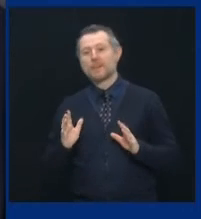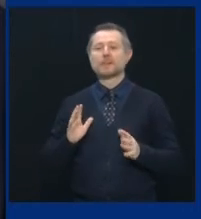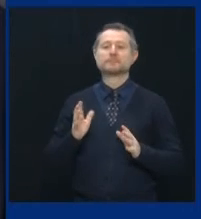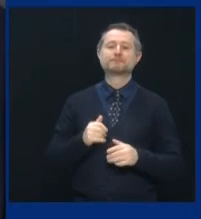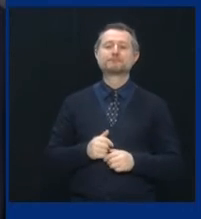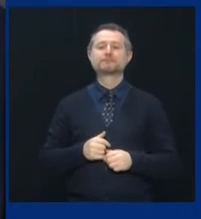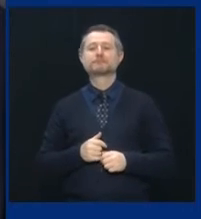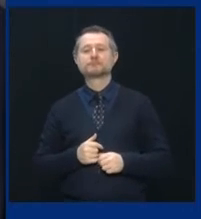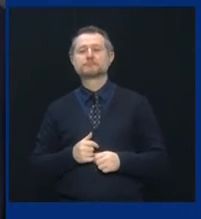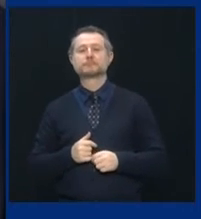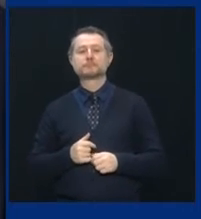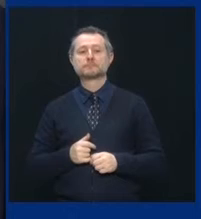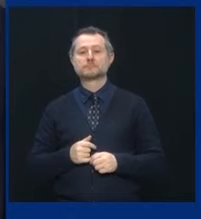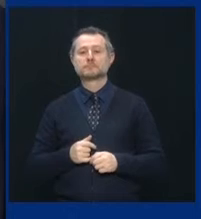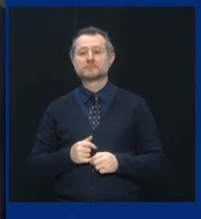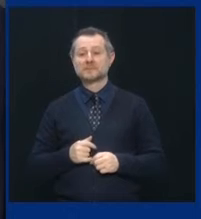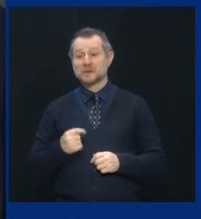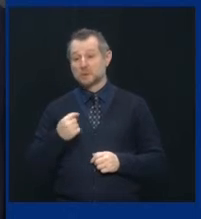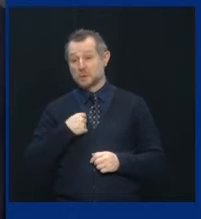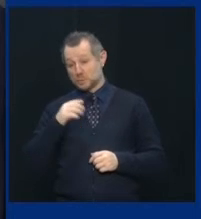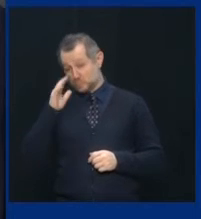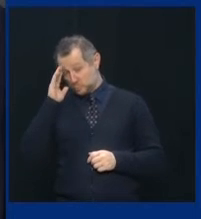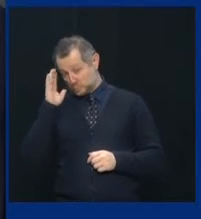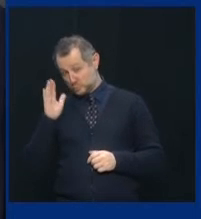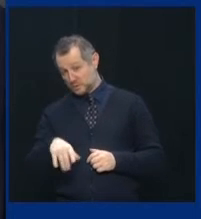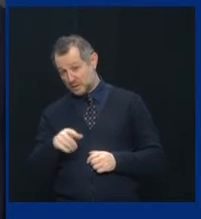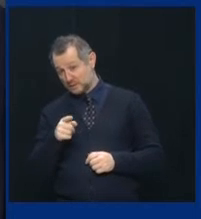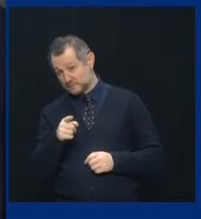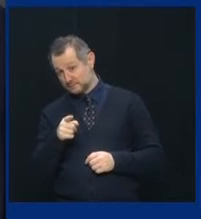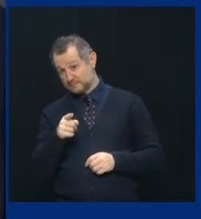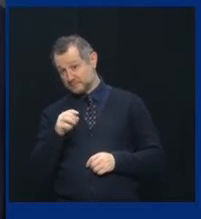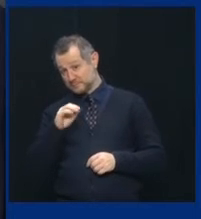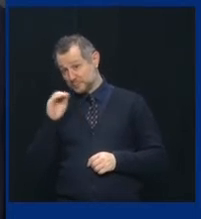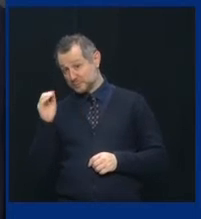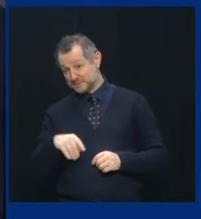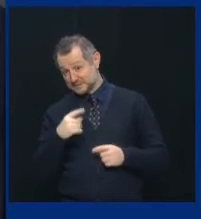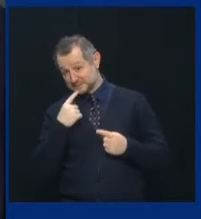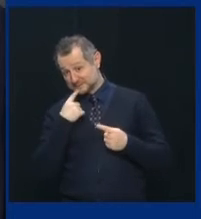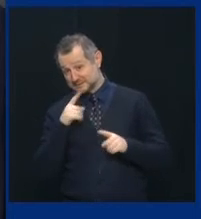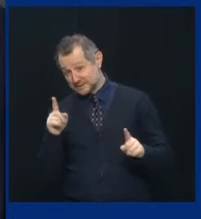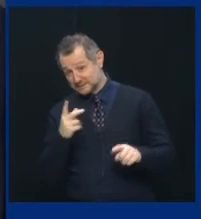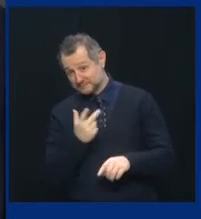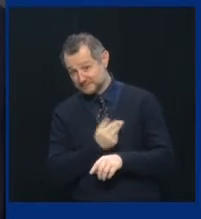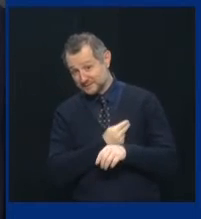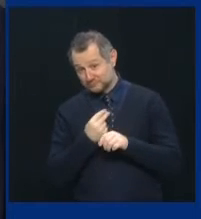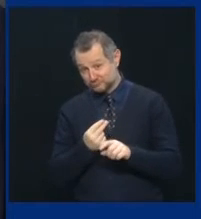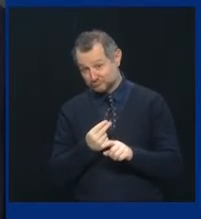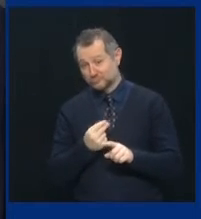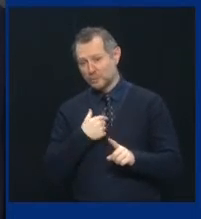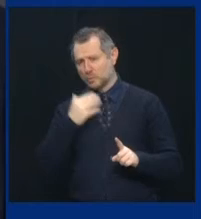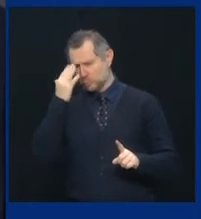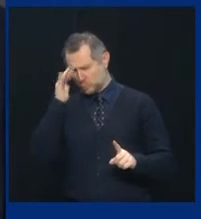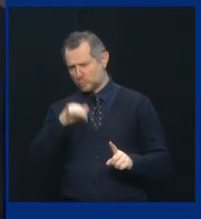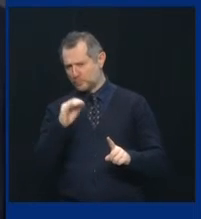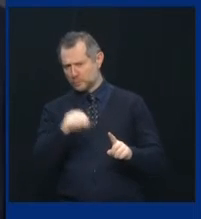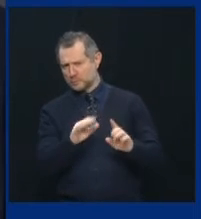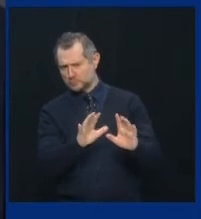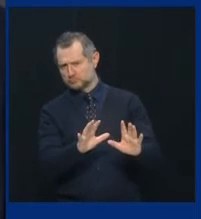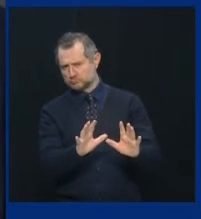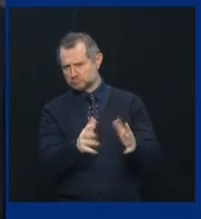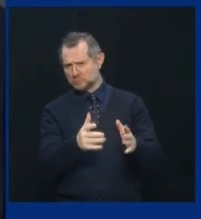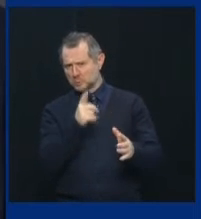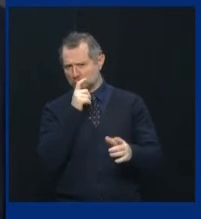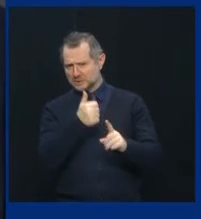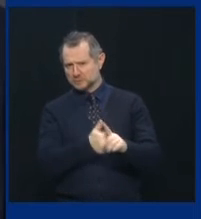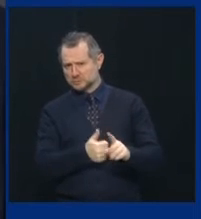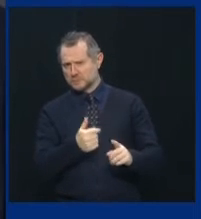We know the percent, the successful percent that